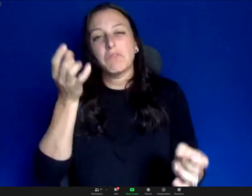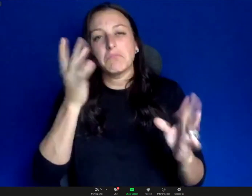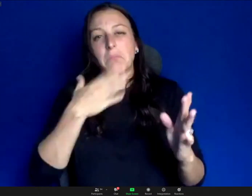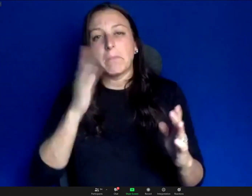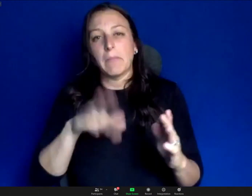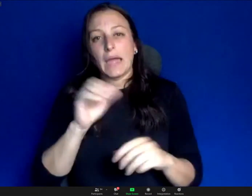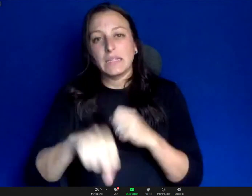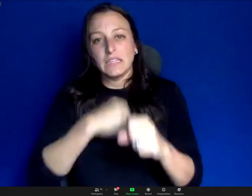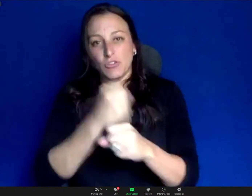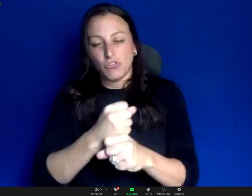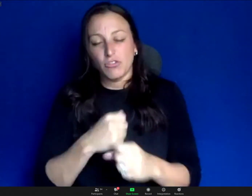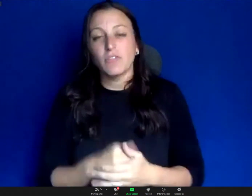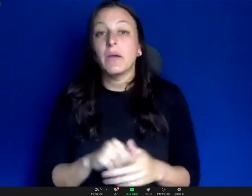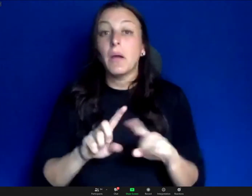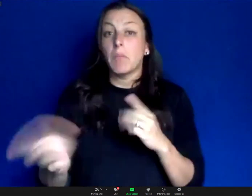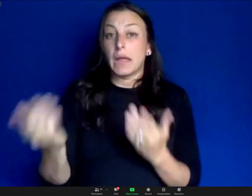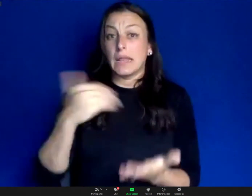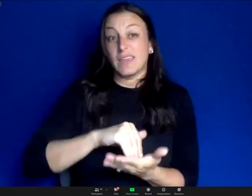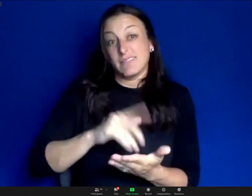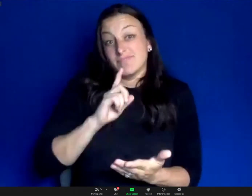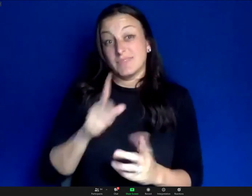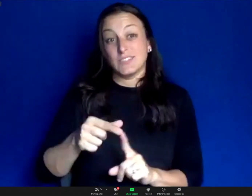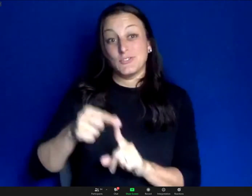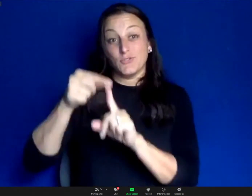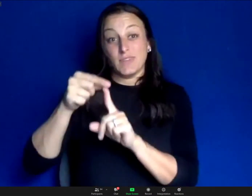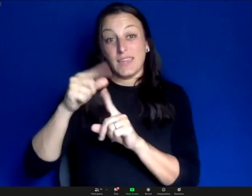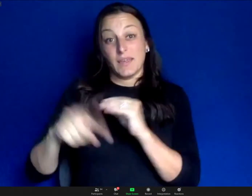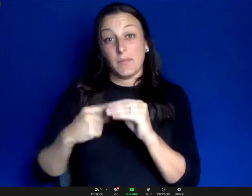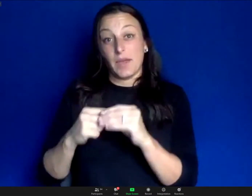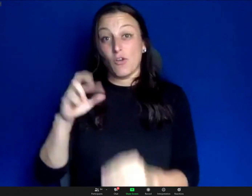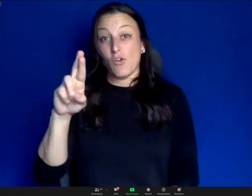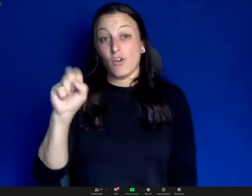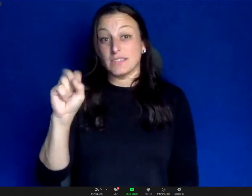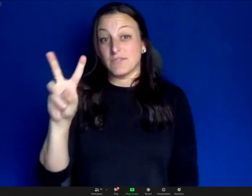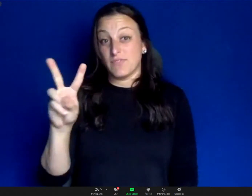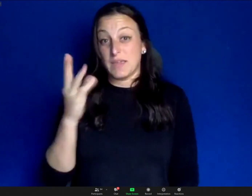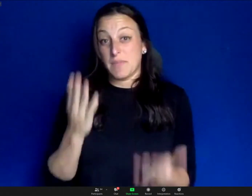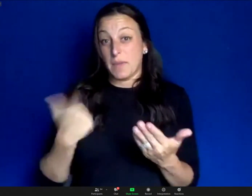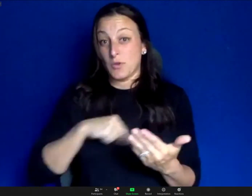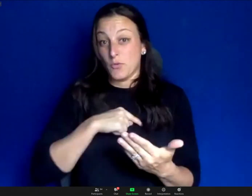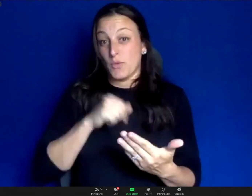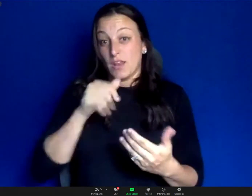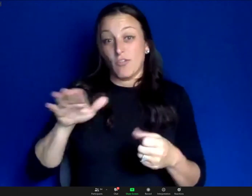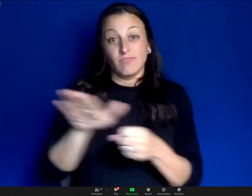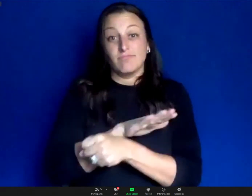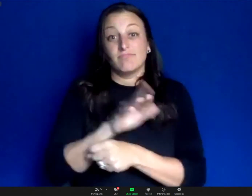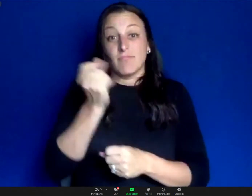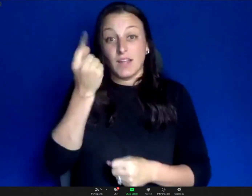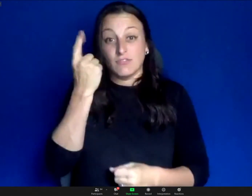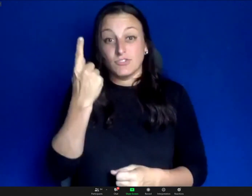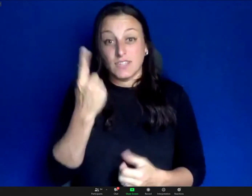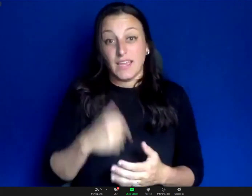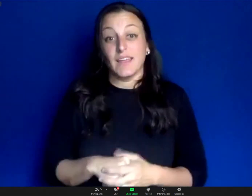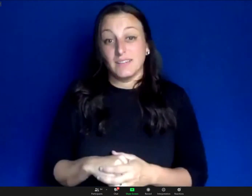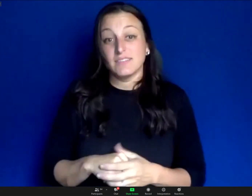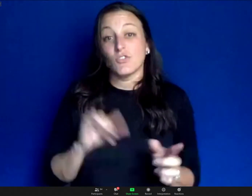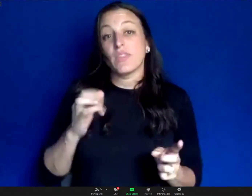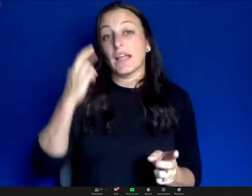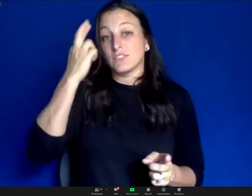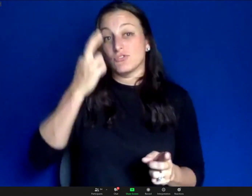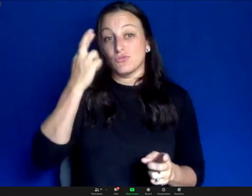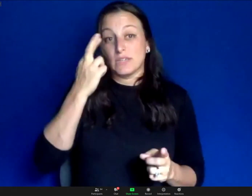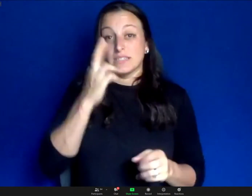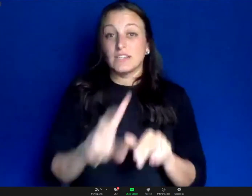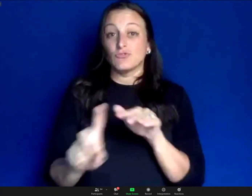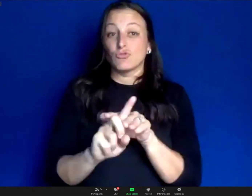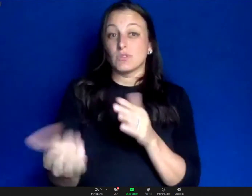I think it's something unique about RSV that we don't necessarily understand that has it back here during the fall